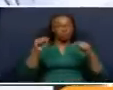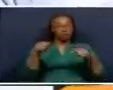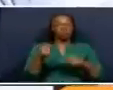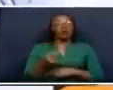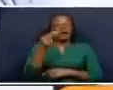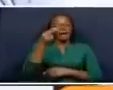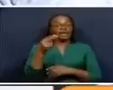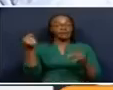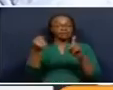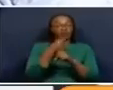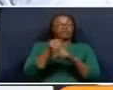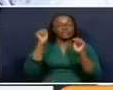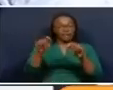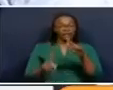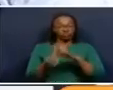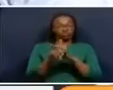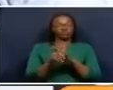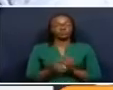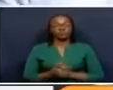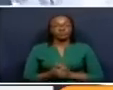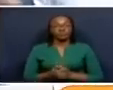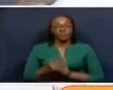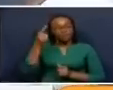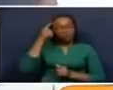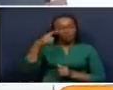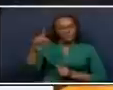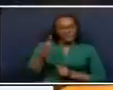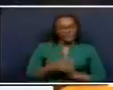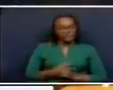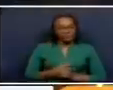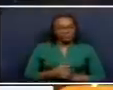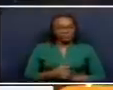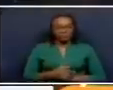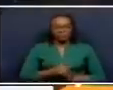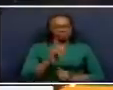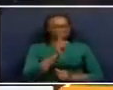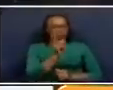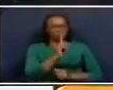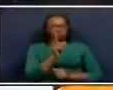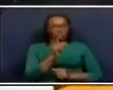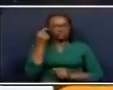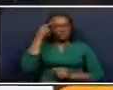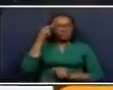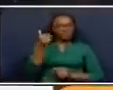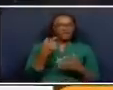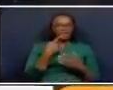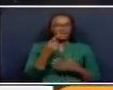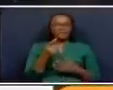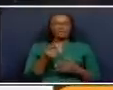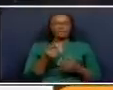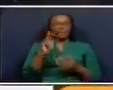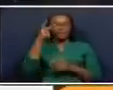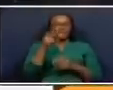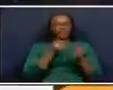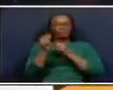of violence. Was that right for them to come and say that? No, I don't think so. This idea that there'll be a doomsday scenario in Kenya